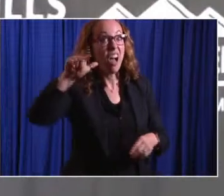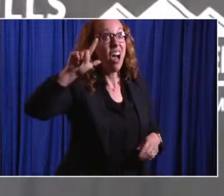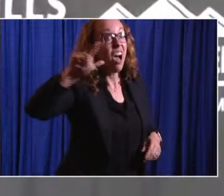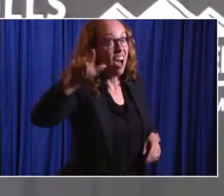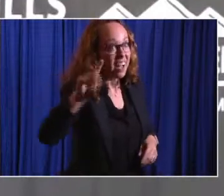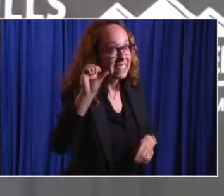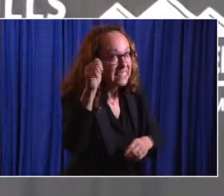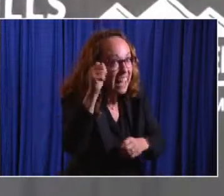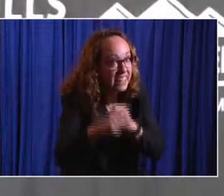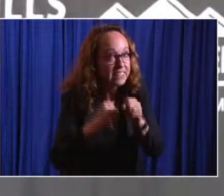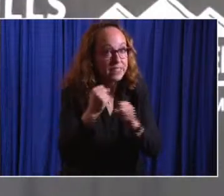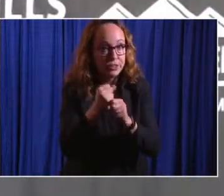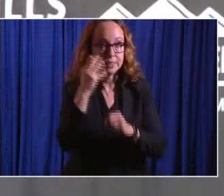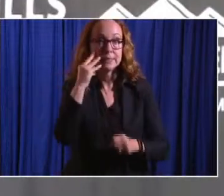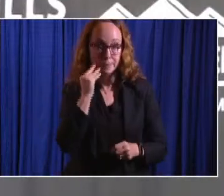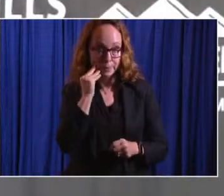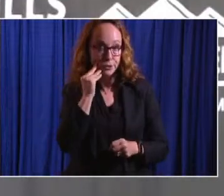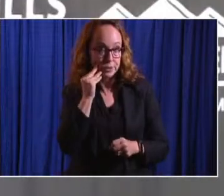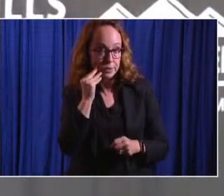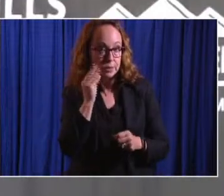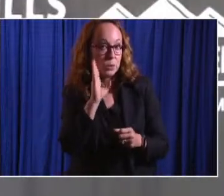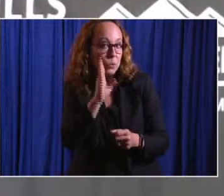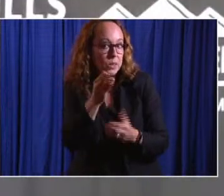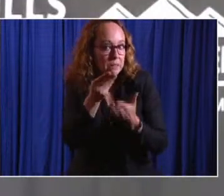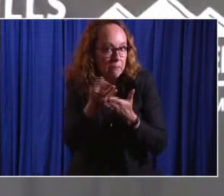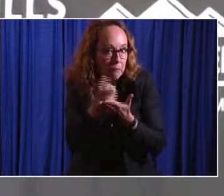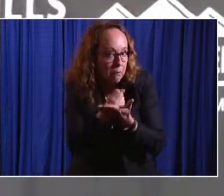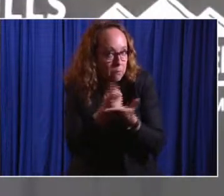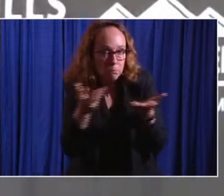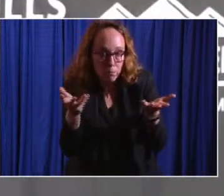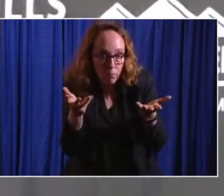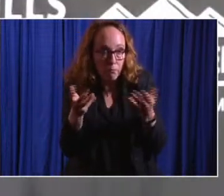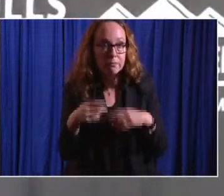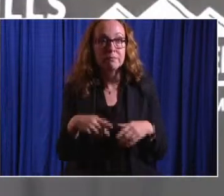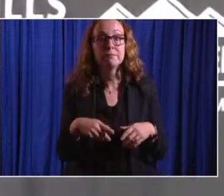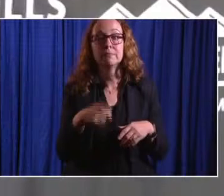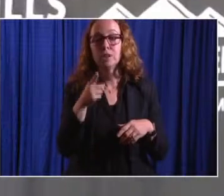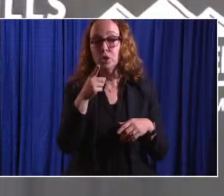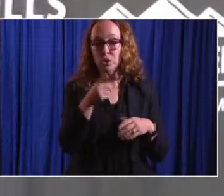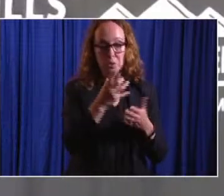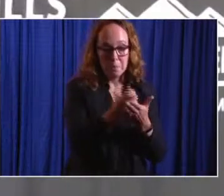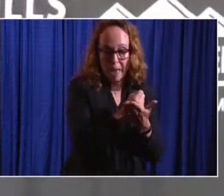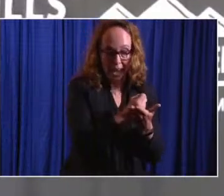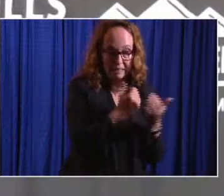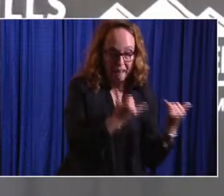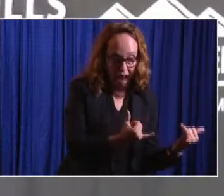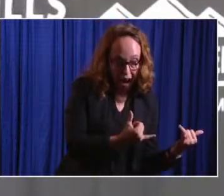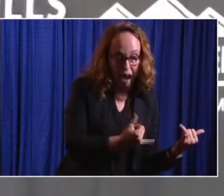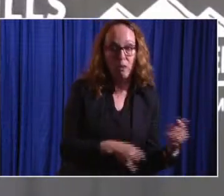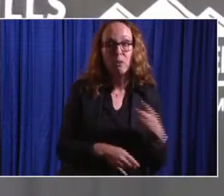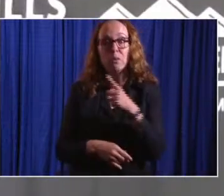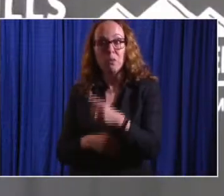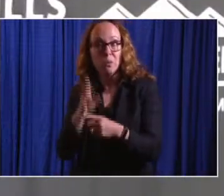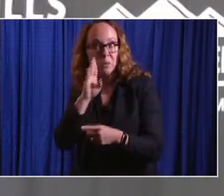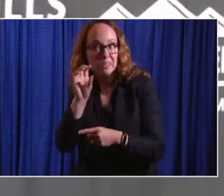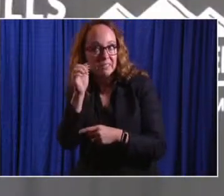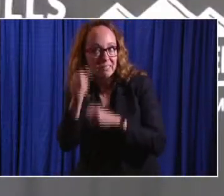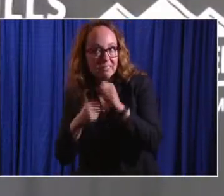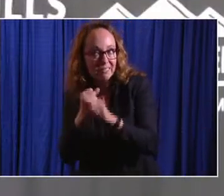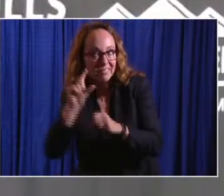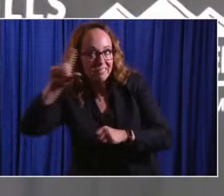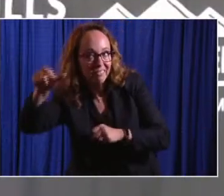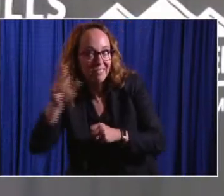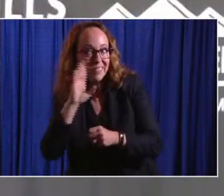out postgraduate, has the income data about this is what you majored in, this is what the people in those